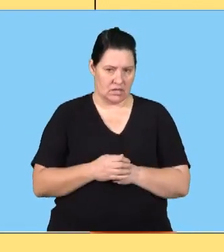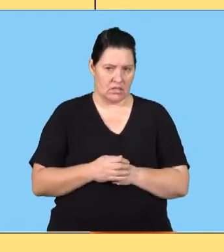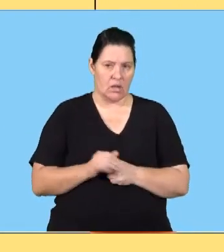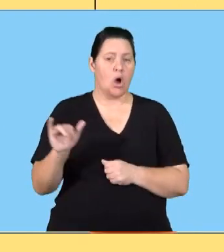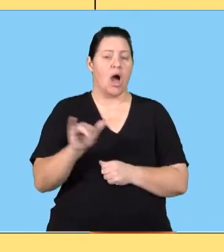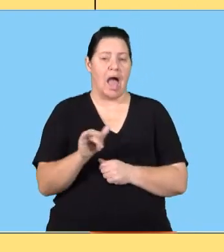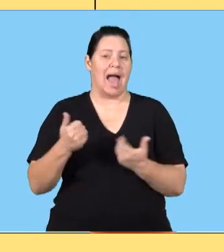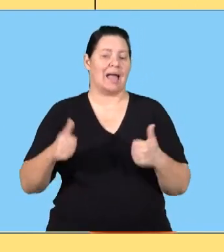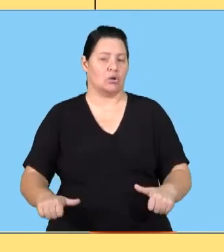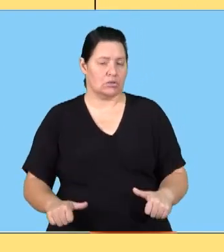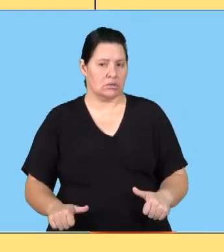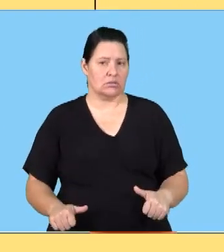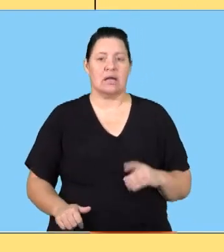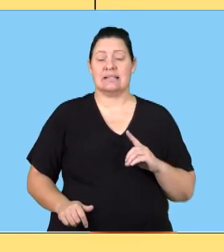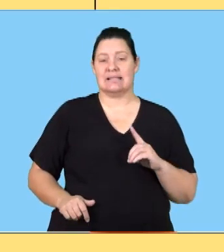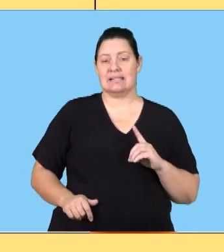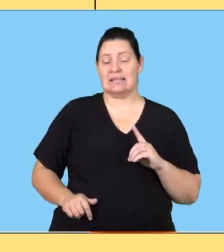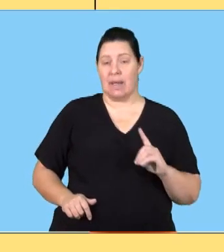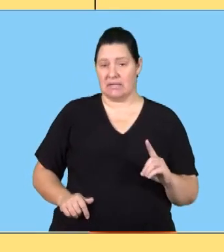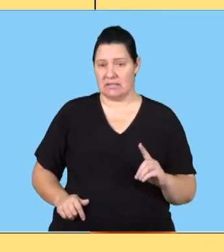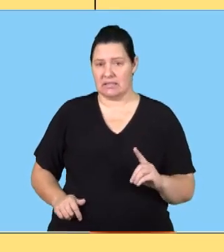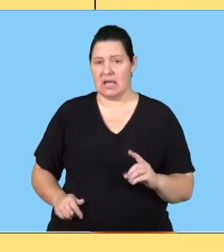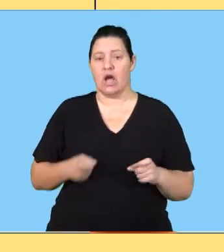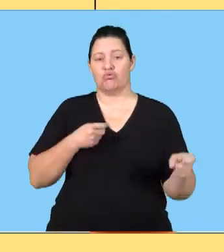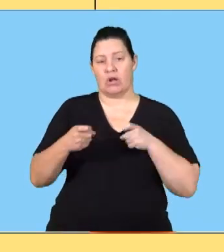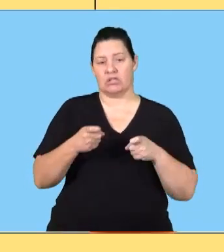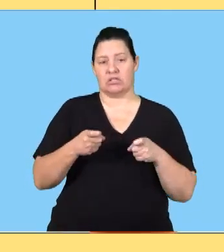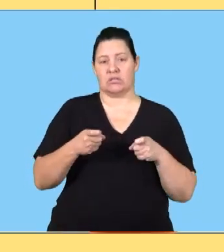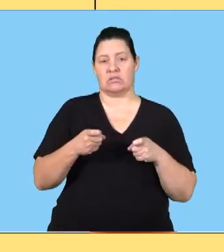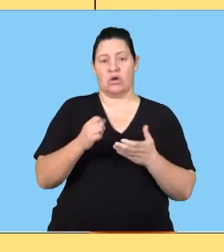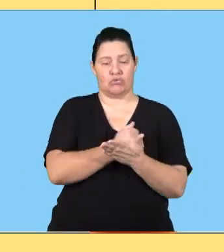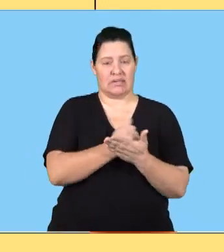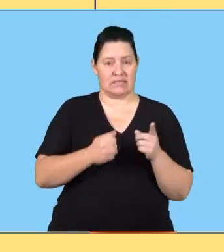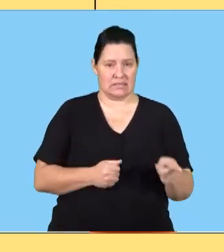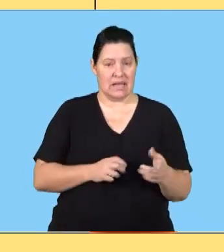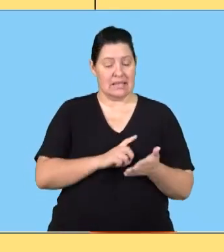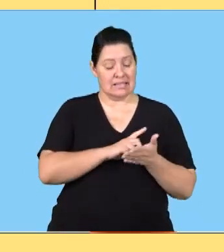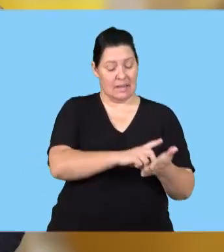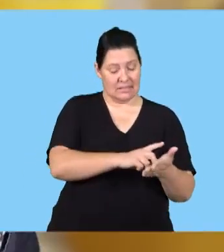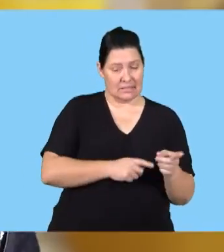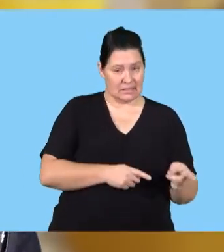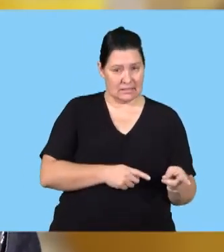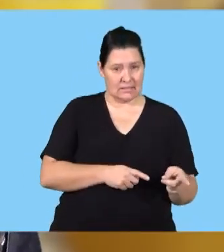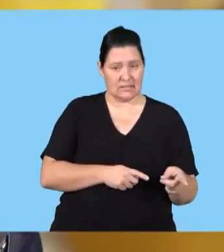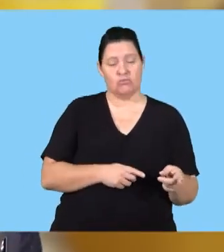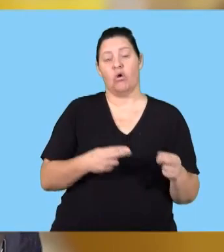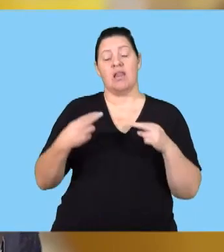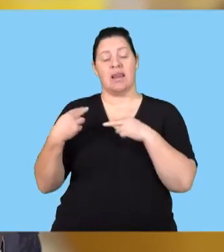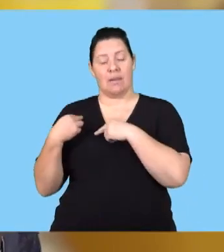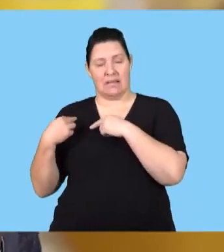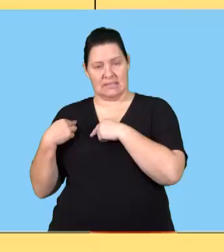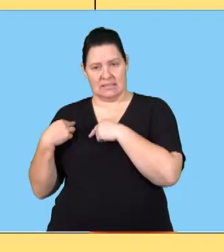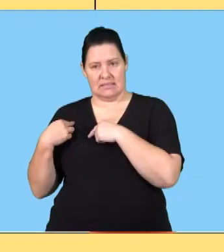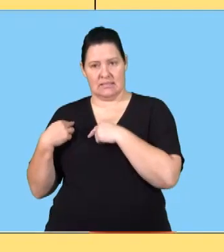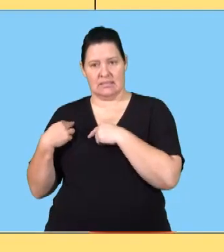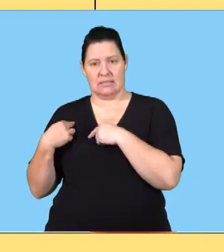Which account do you debit? You debit your creditors control. And once you debit creditors control, your